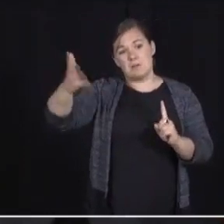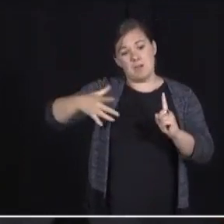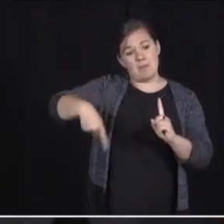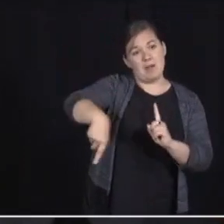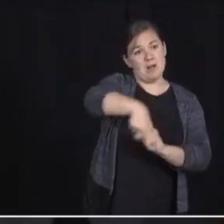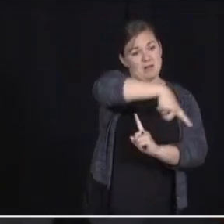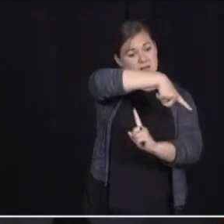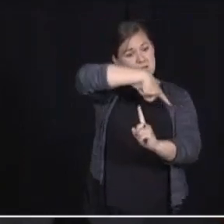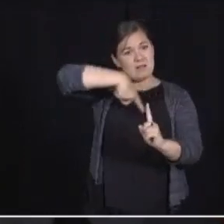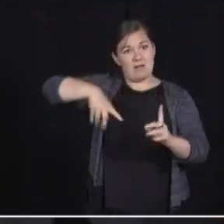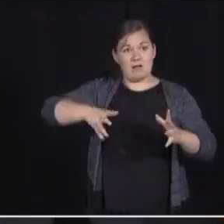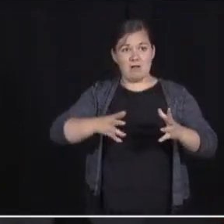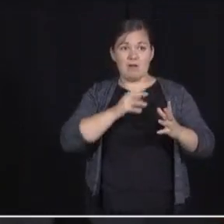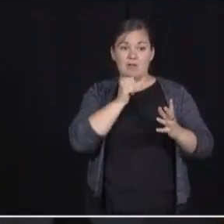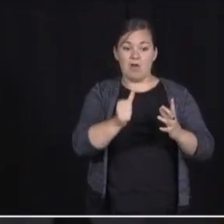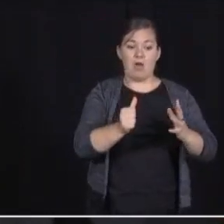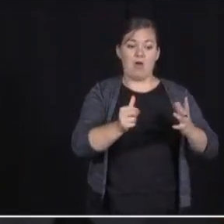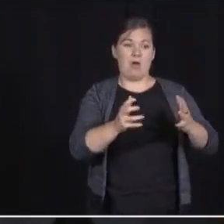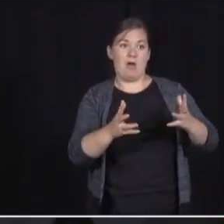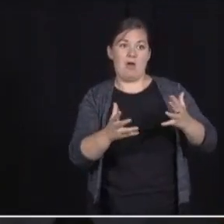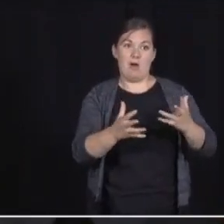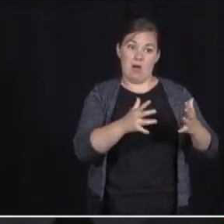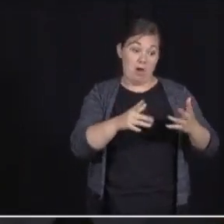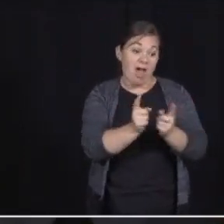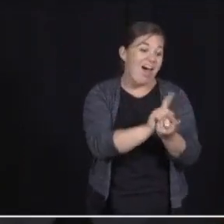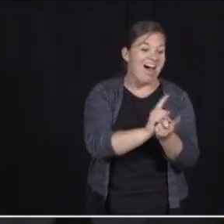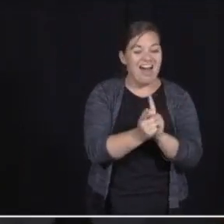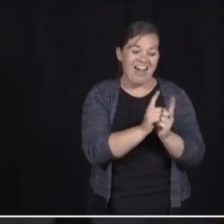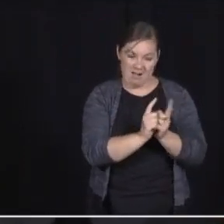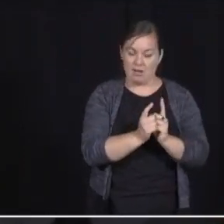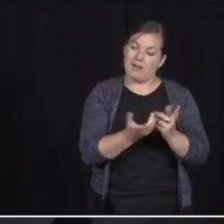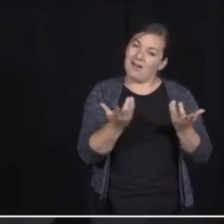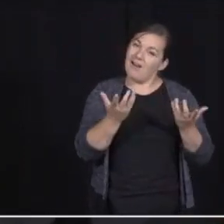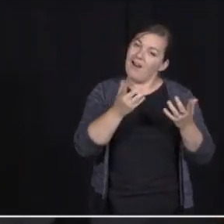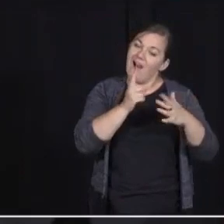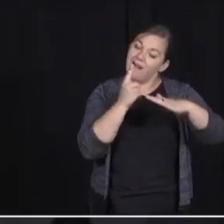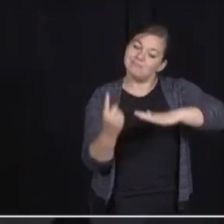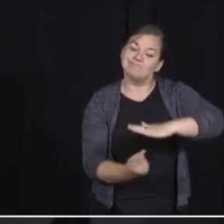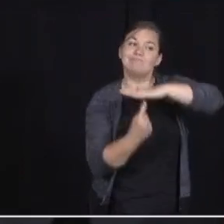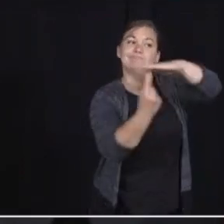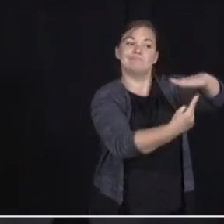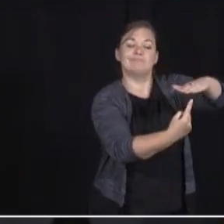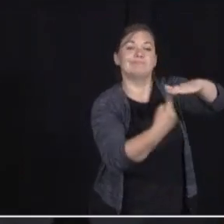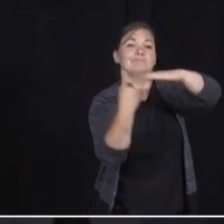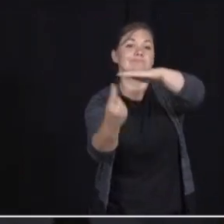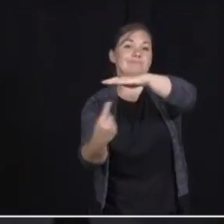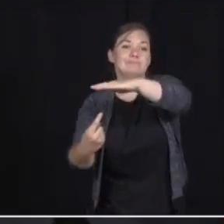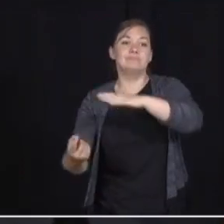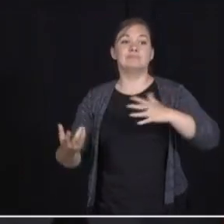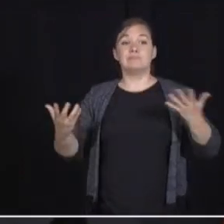is. If we have 2 cases in the same class, it's the same as with one